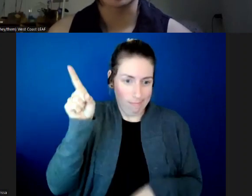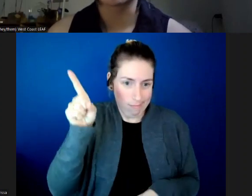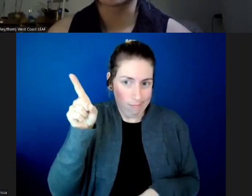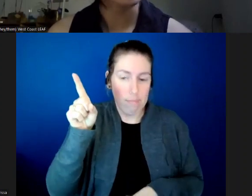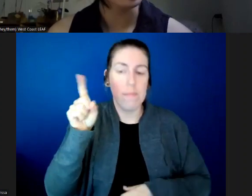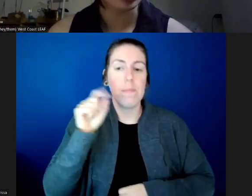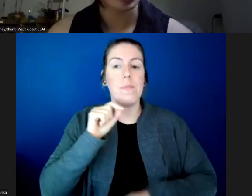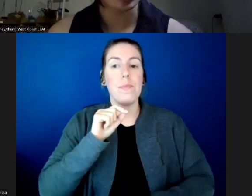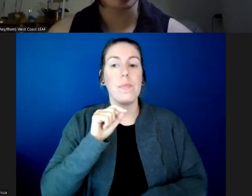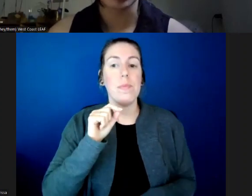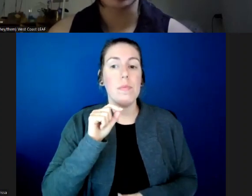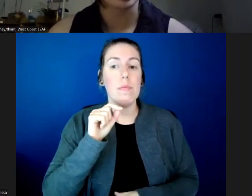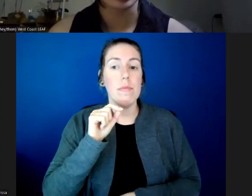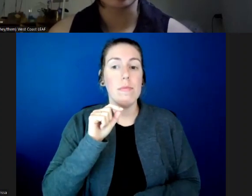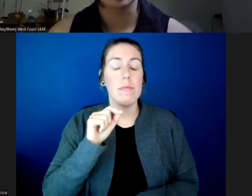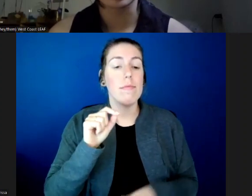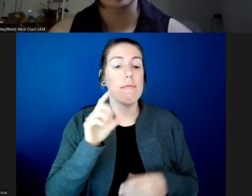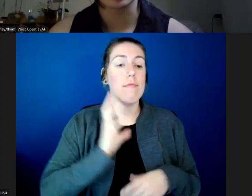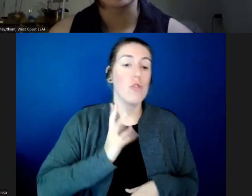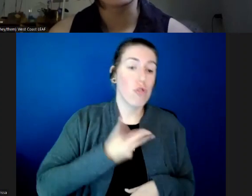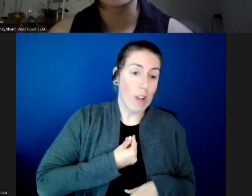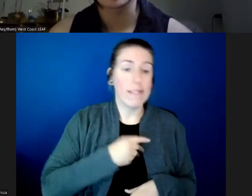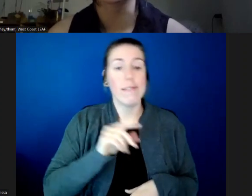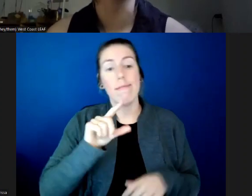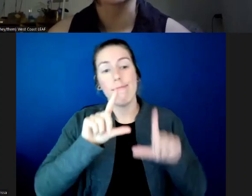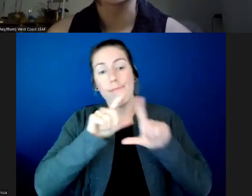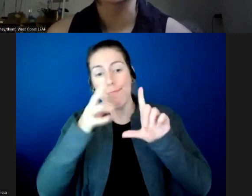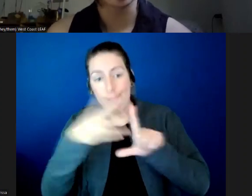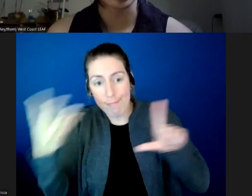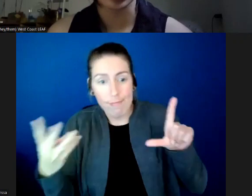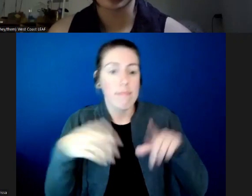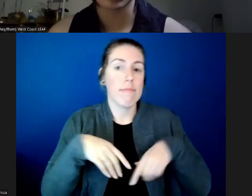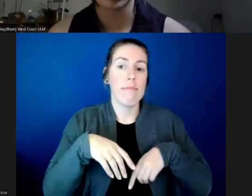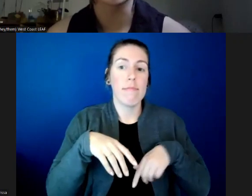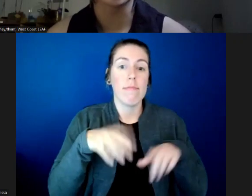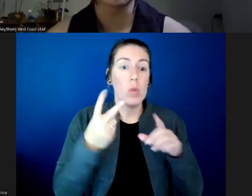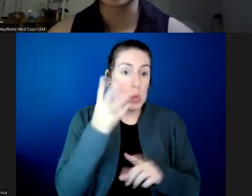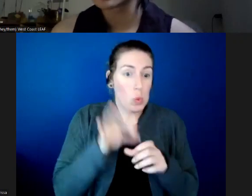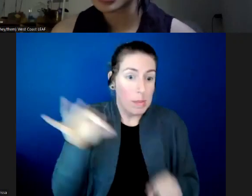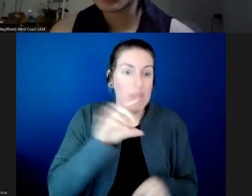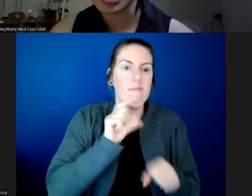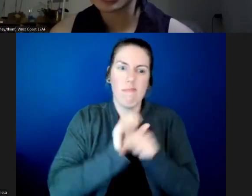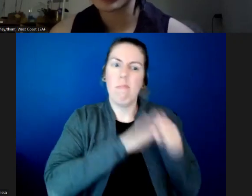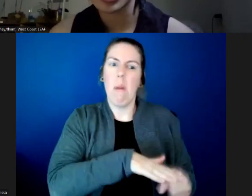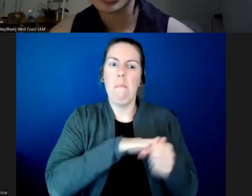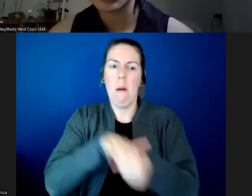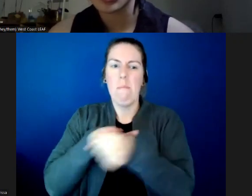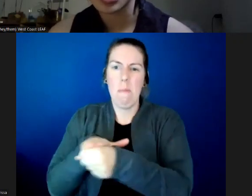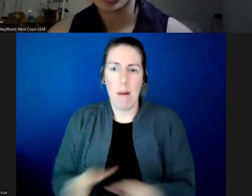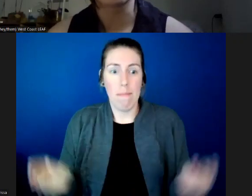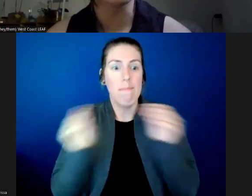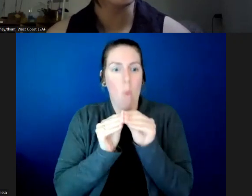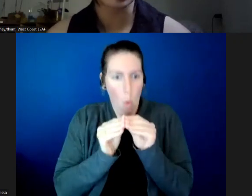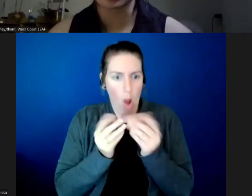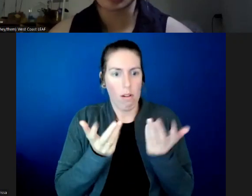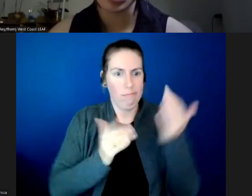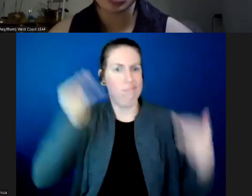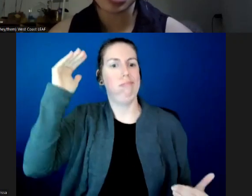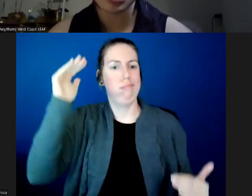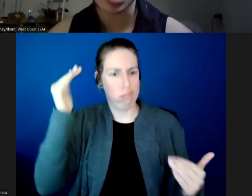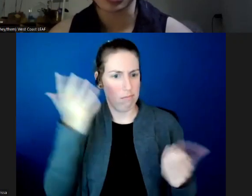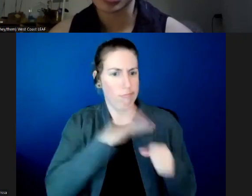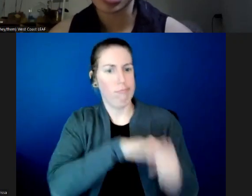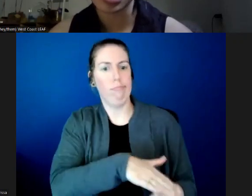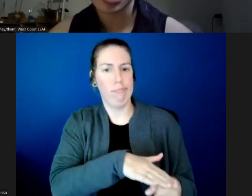trans, non-binary, and two-spirit people who are disabled are very disproportionately targeted, oppressed, and regulated by colonialism in both